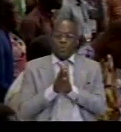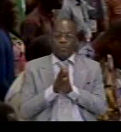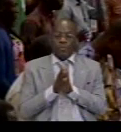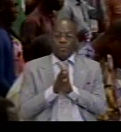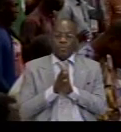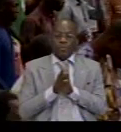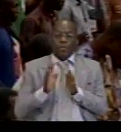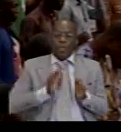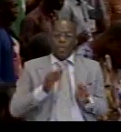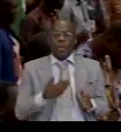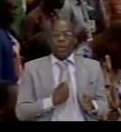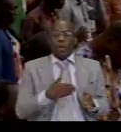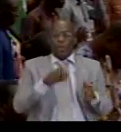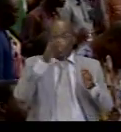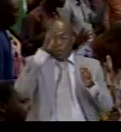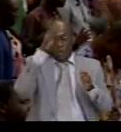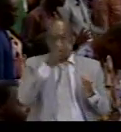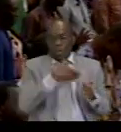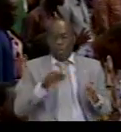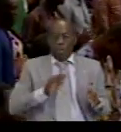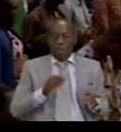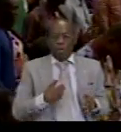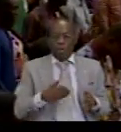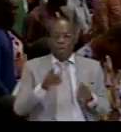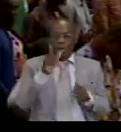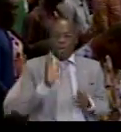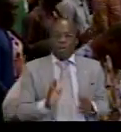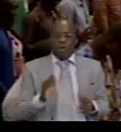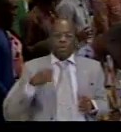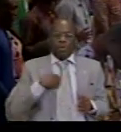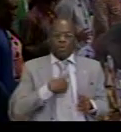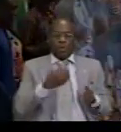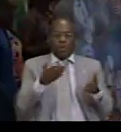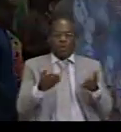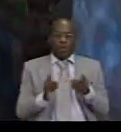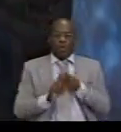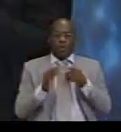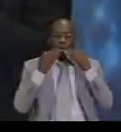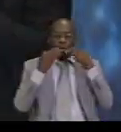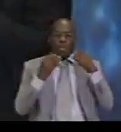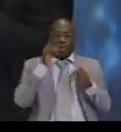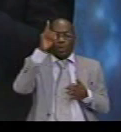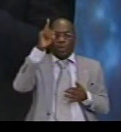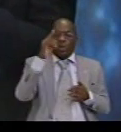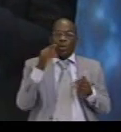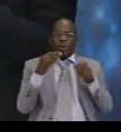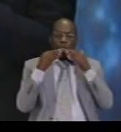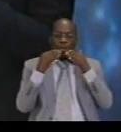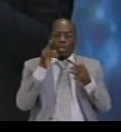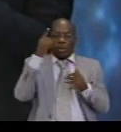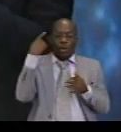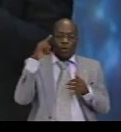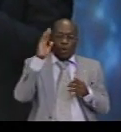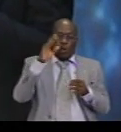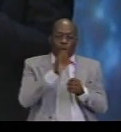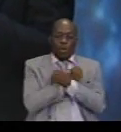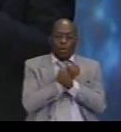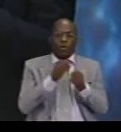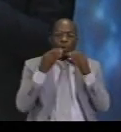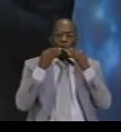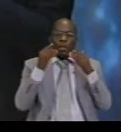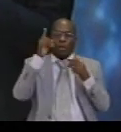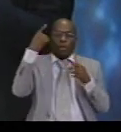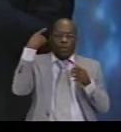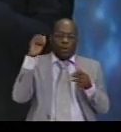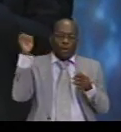Our Father and our God, we want to thank you. Thank you for your love. Thank you for your grace.